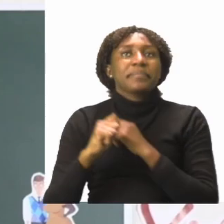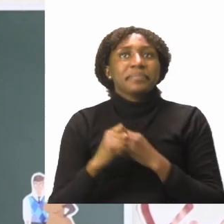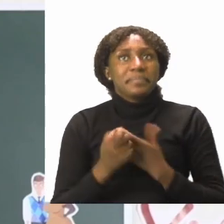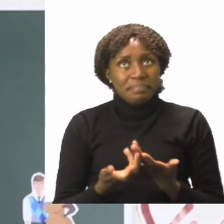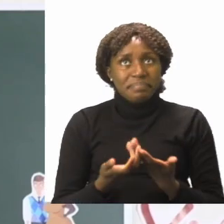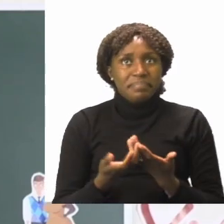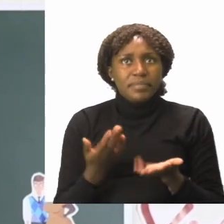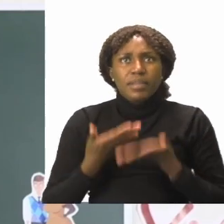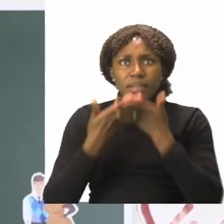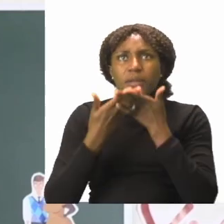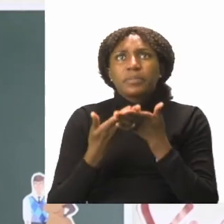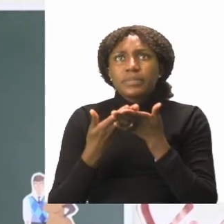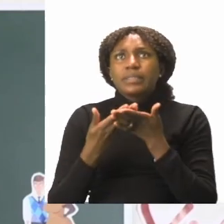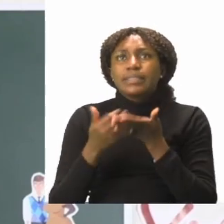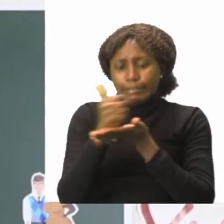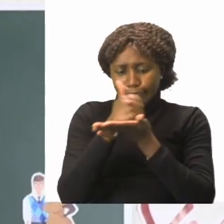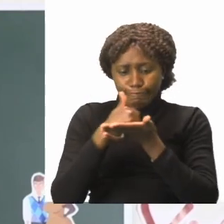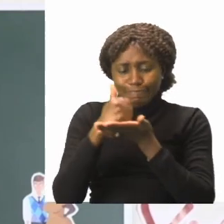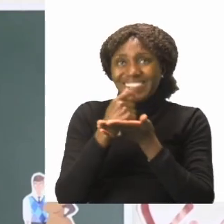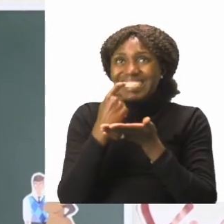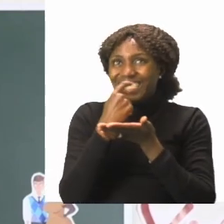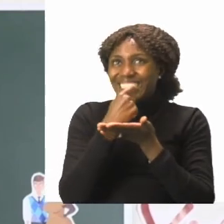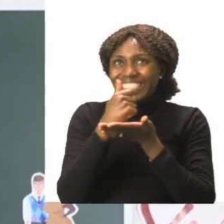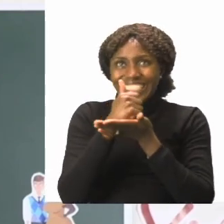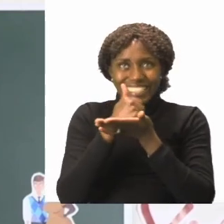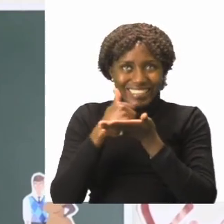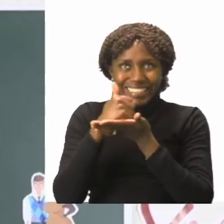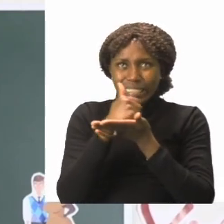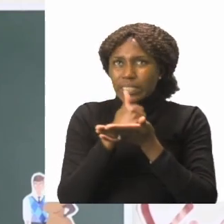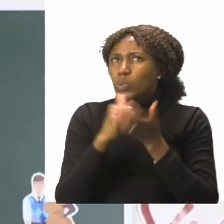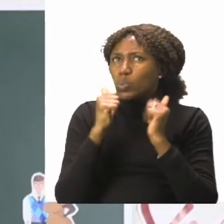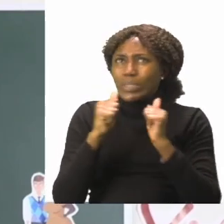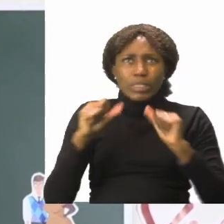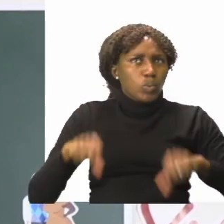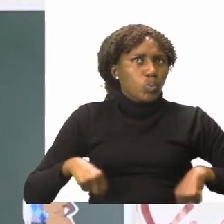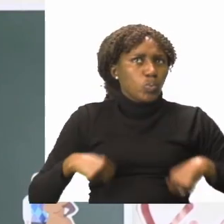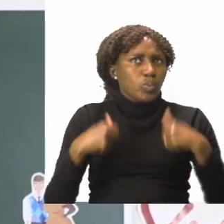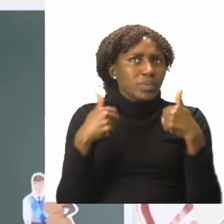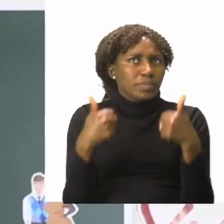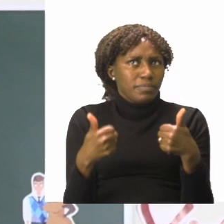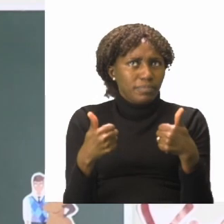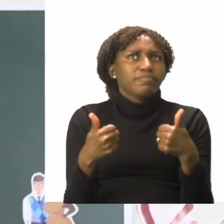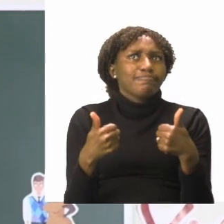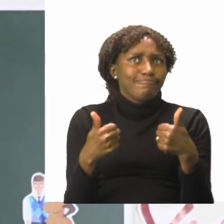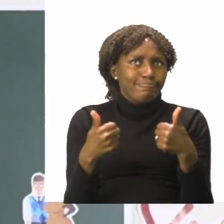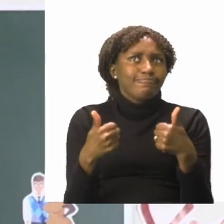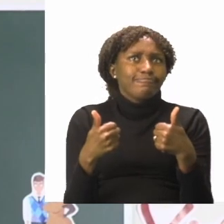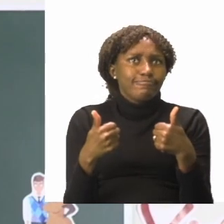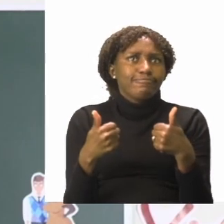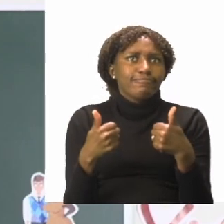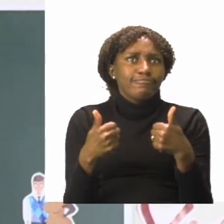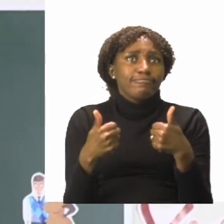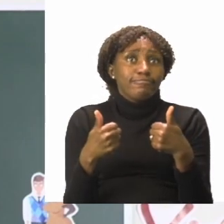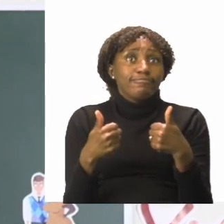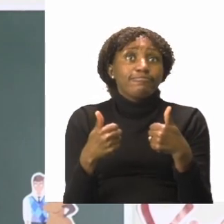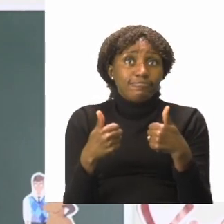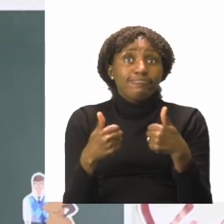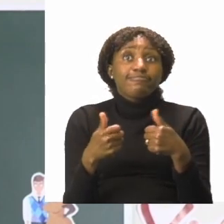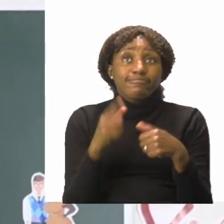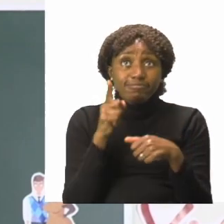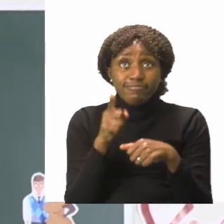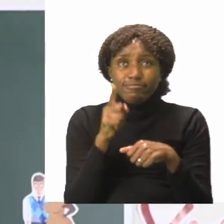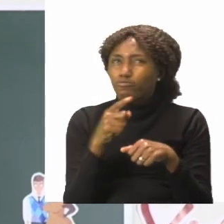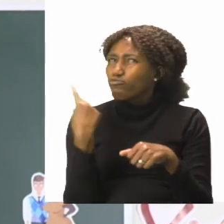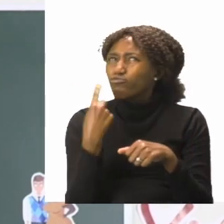teeth nice and healthy. A dentist is a type of doctor that only deals with